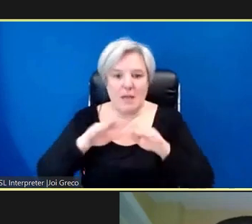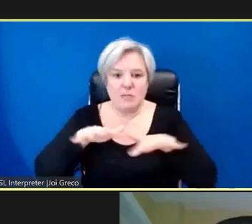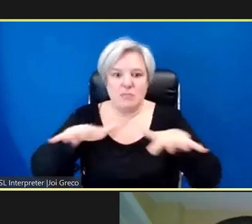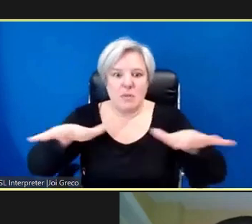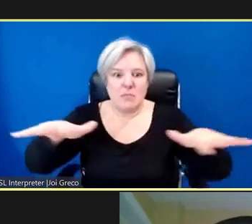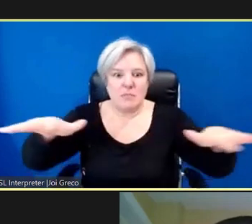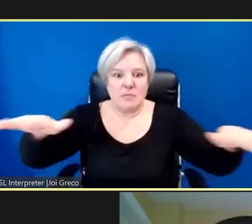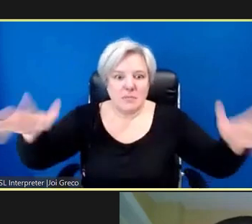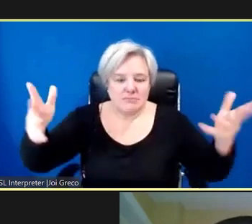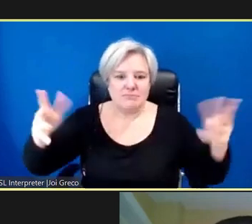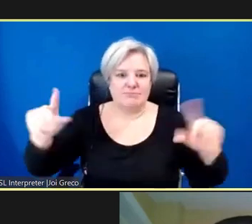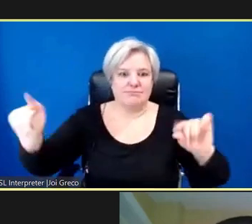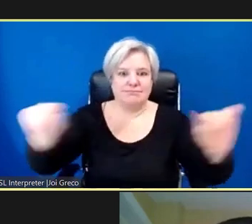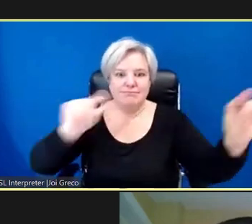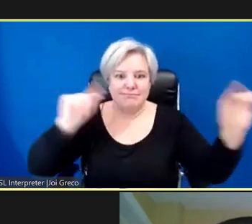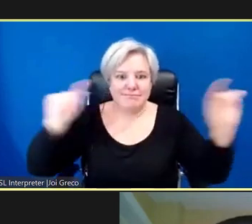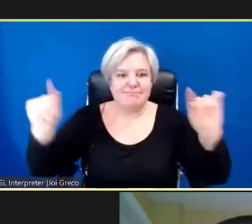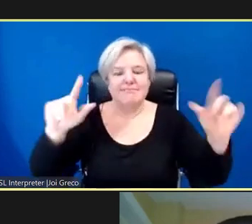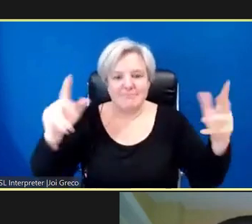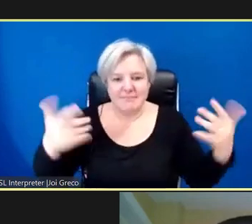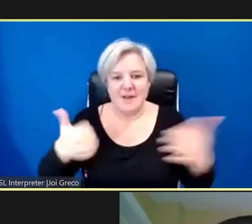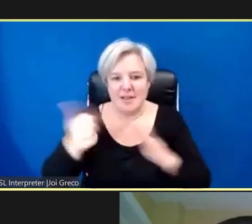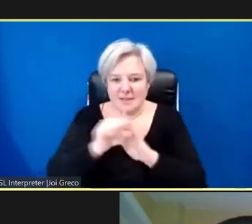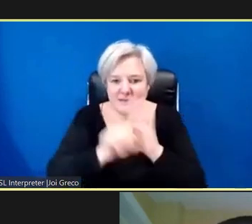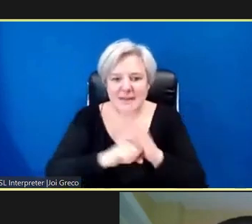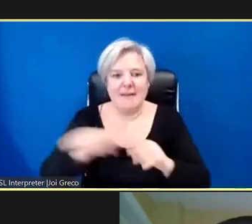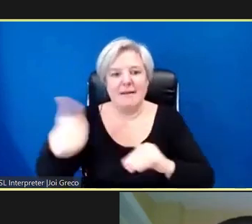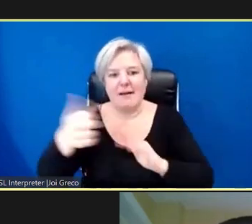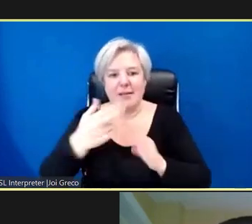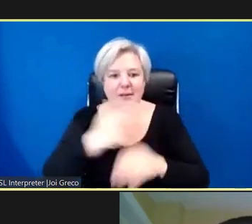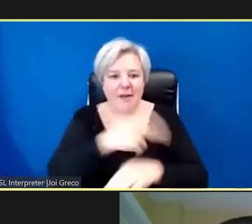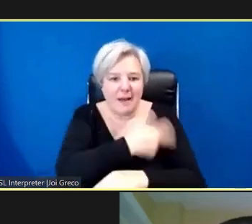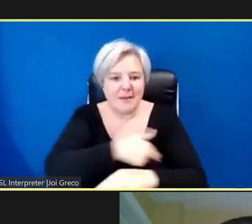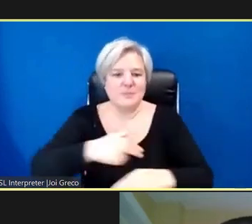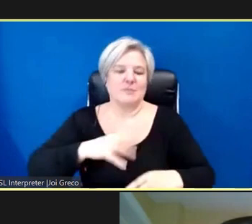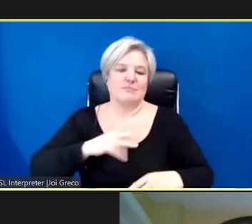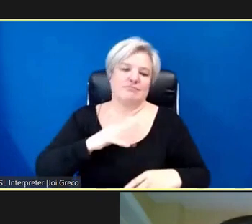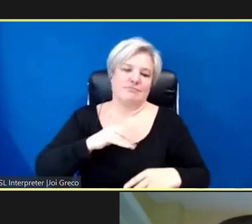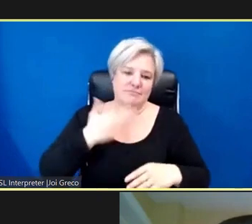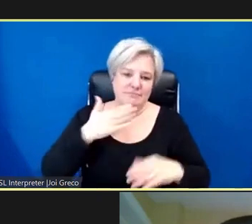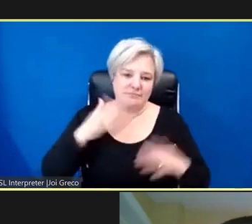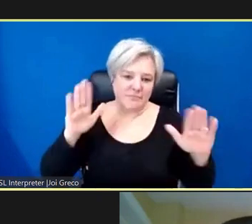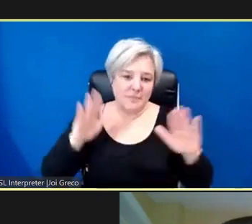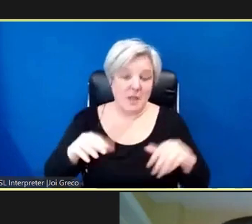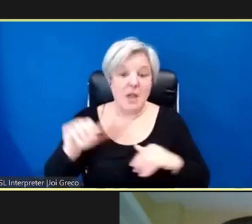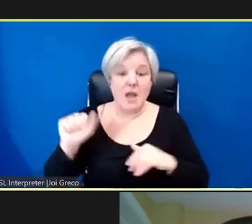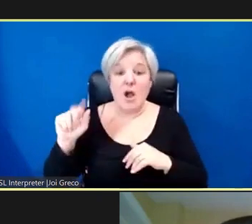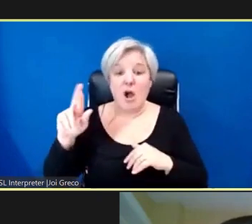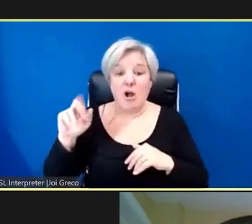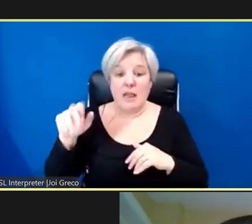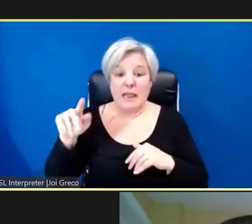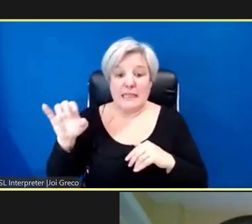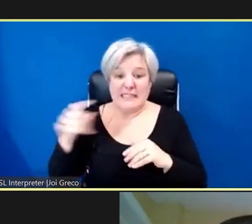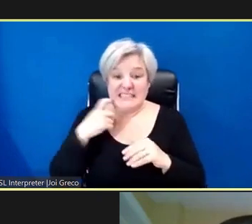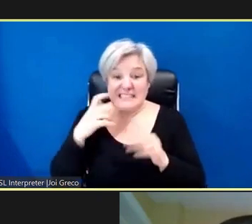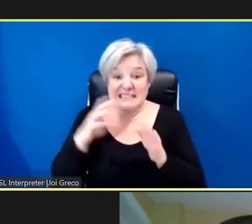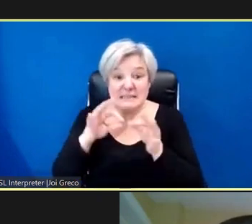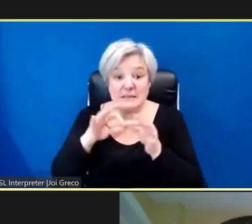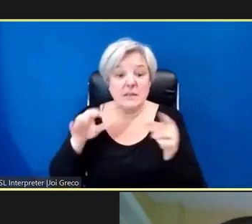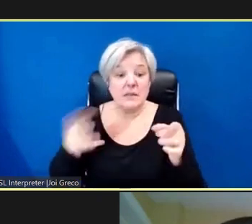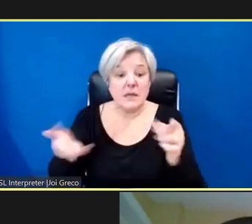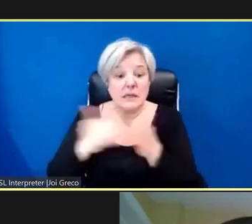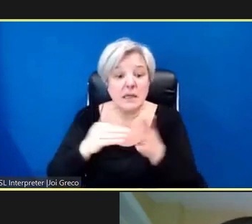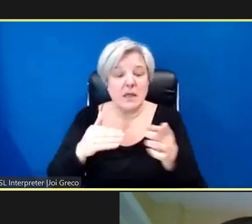other states or other hospitals has been fantastic. Arlene made another comment that says